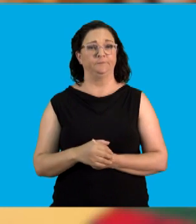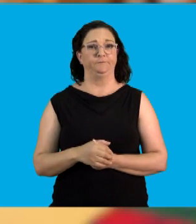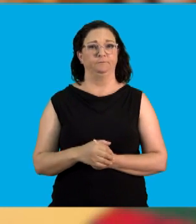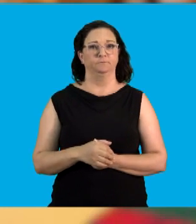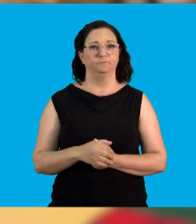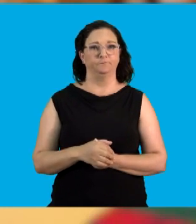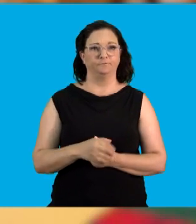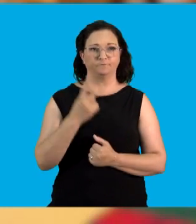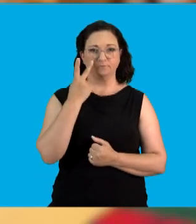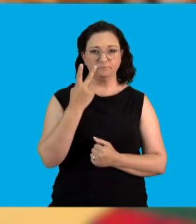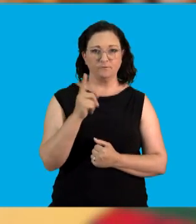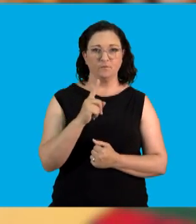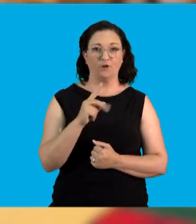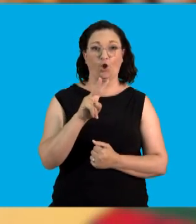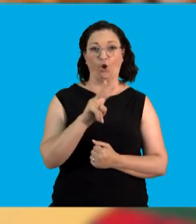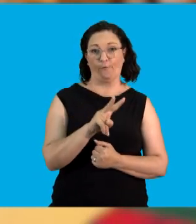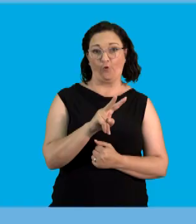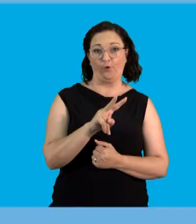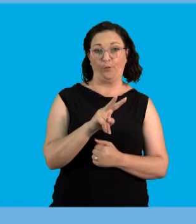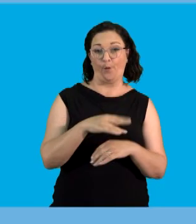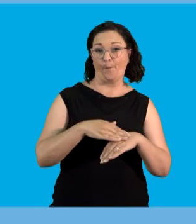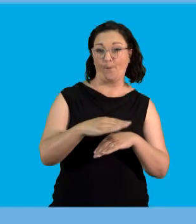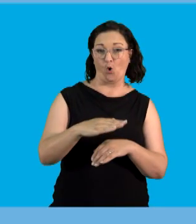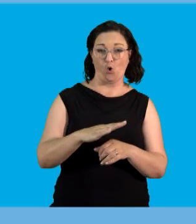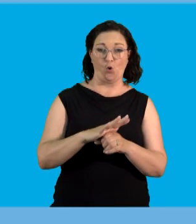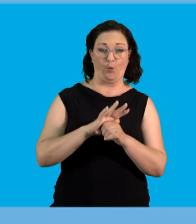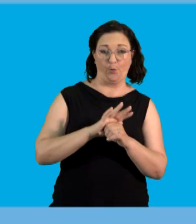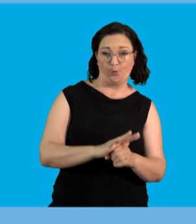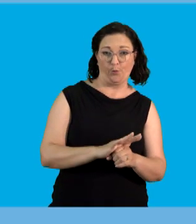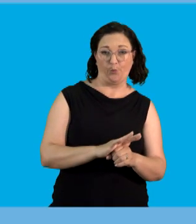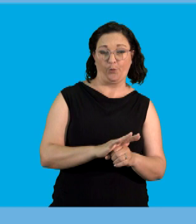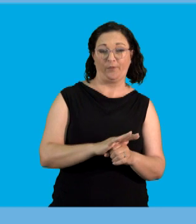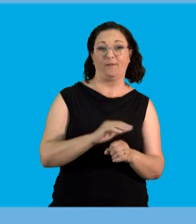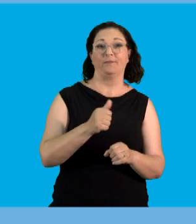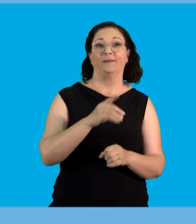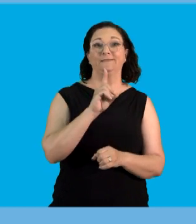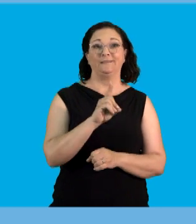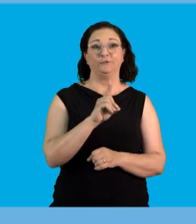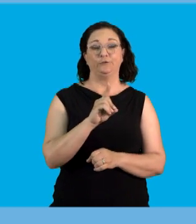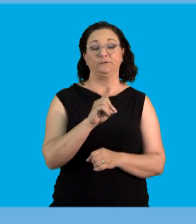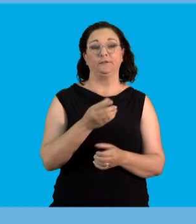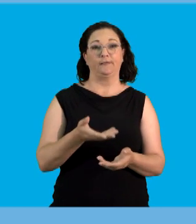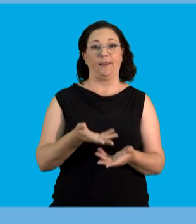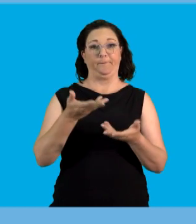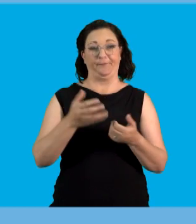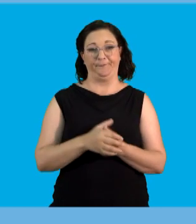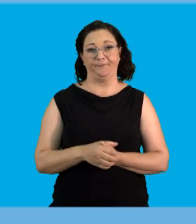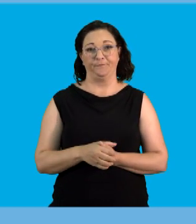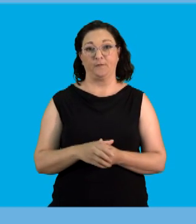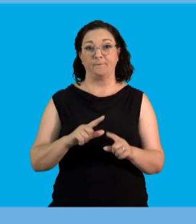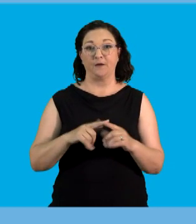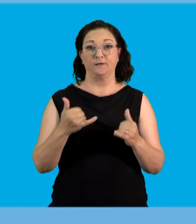we are looking here is that you're looking at here is that when the volume is increasing, the pressure is